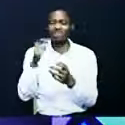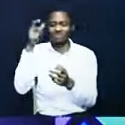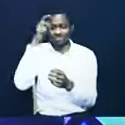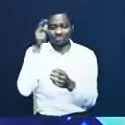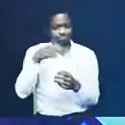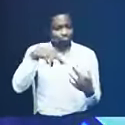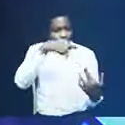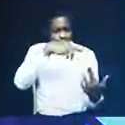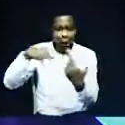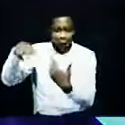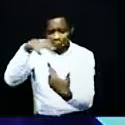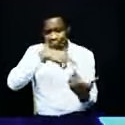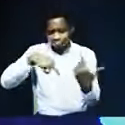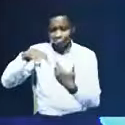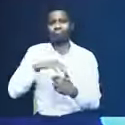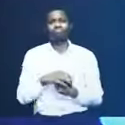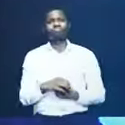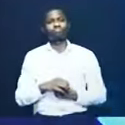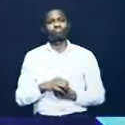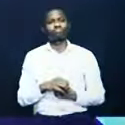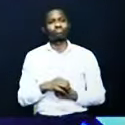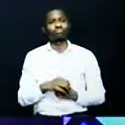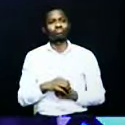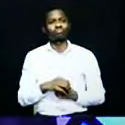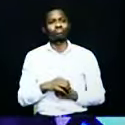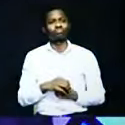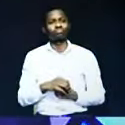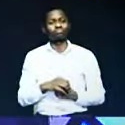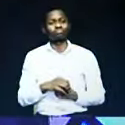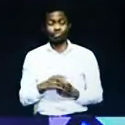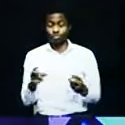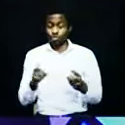look dwell now on drawing on the strength of God.